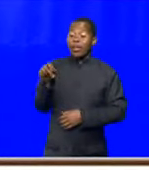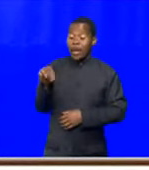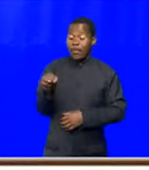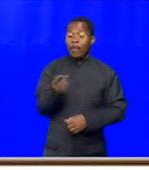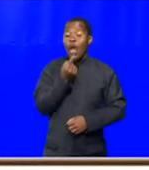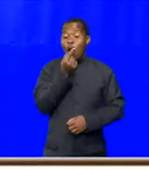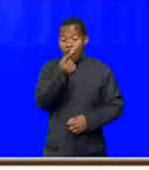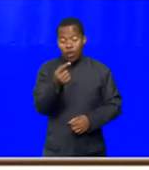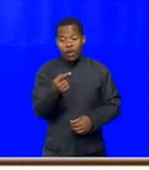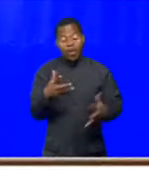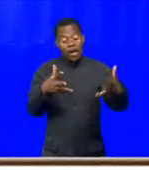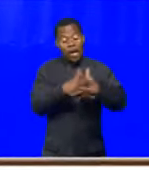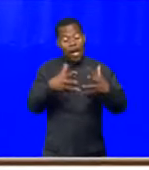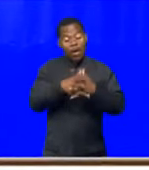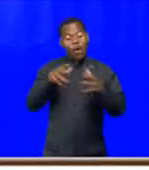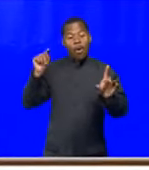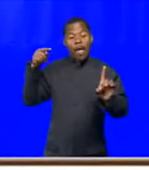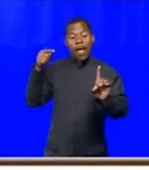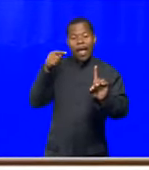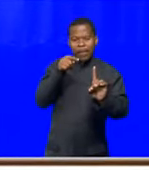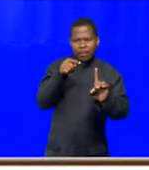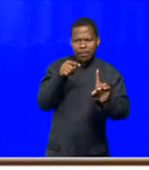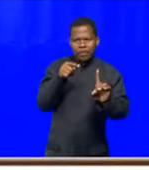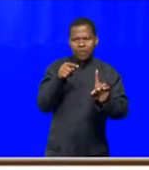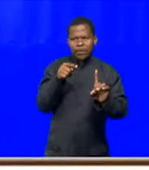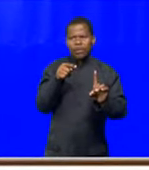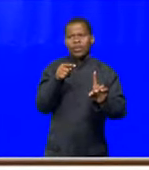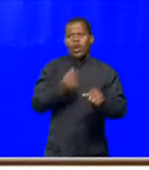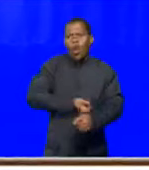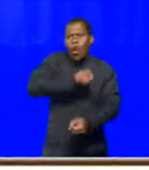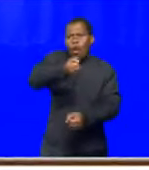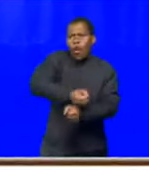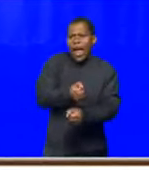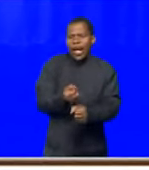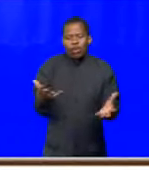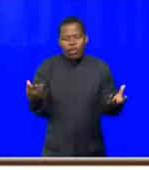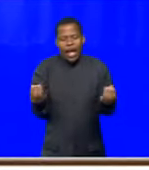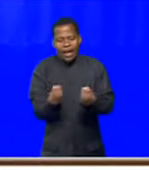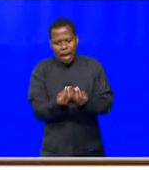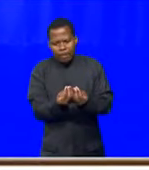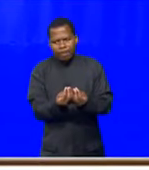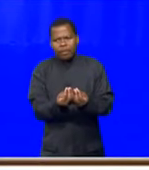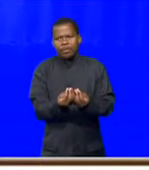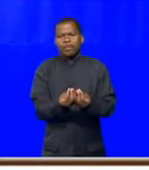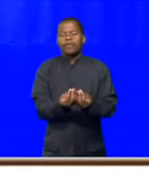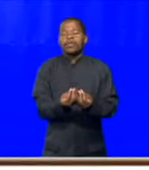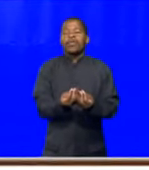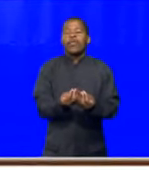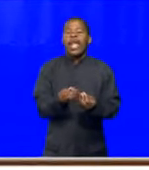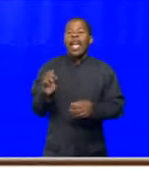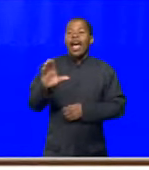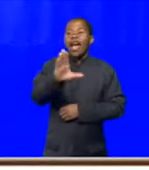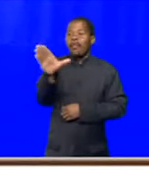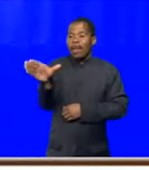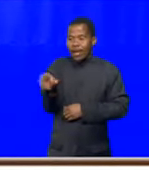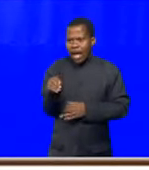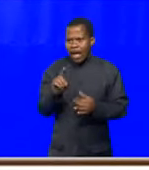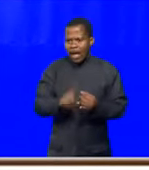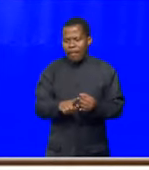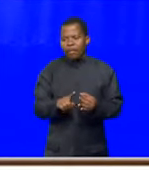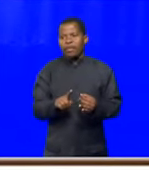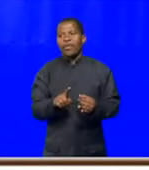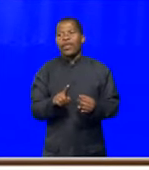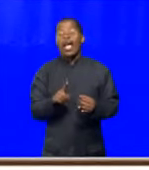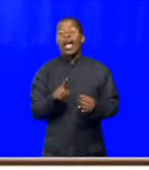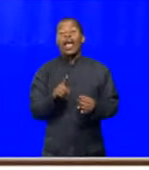goal of the summit is to promote efforts to strengthen comprehensive and equal cooperation between Russia and African nations across areas